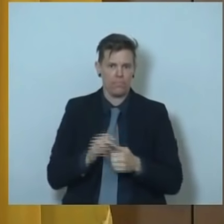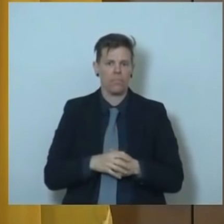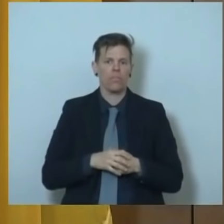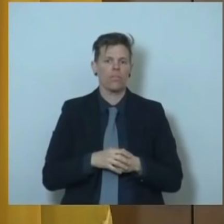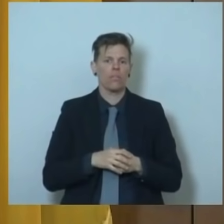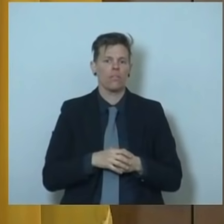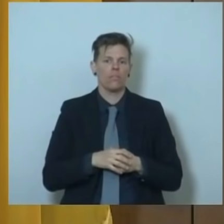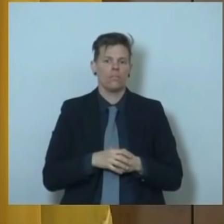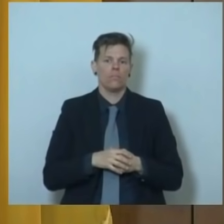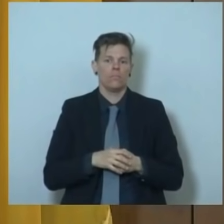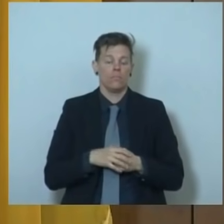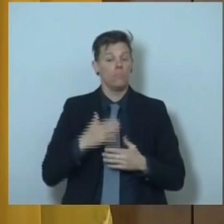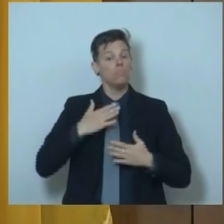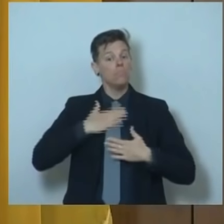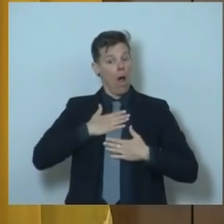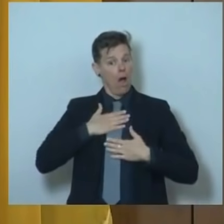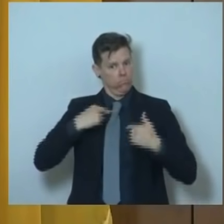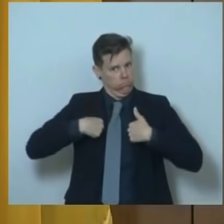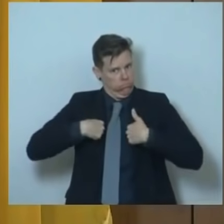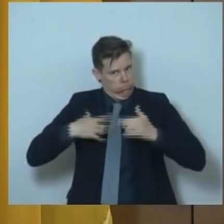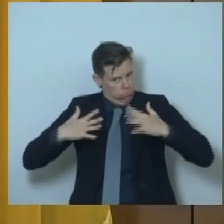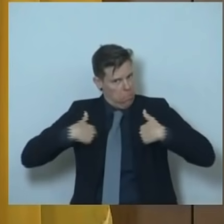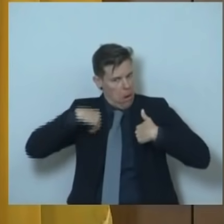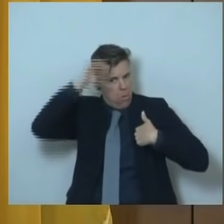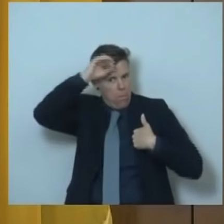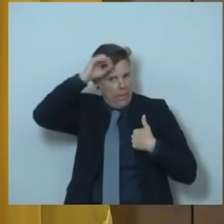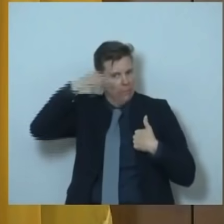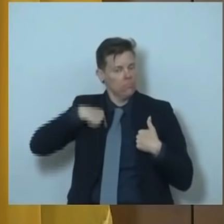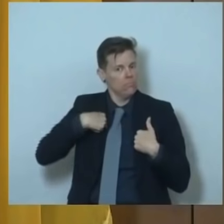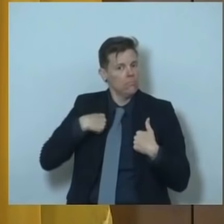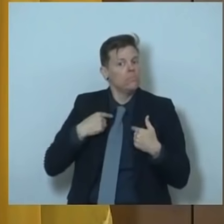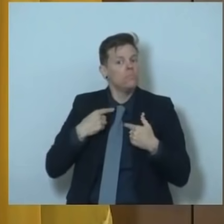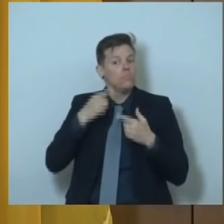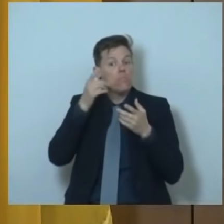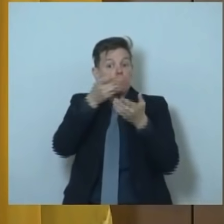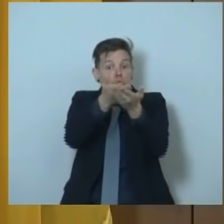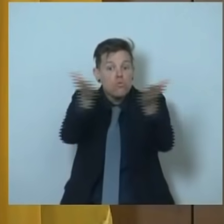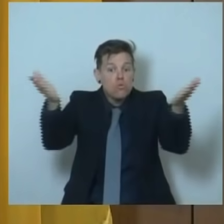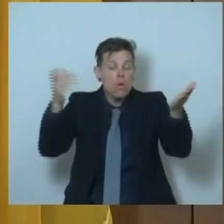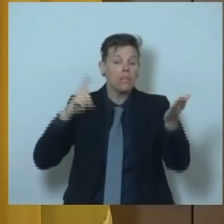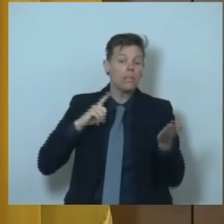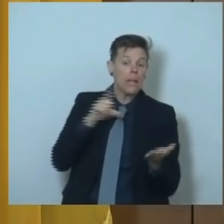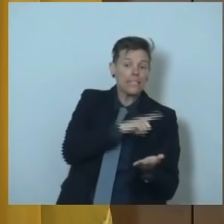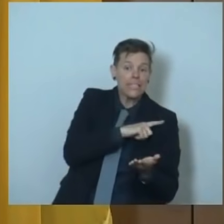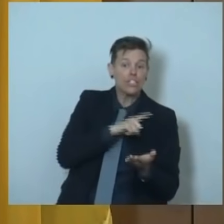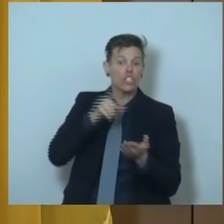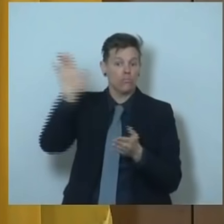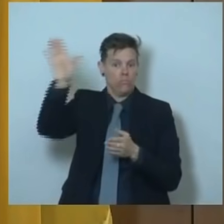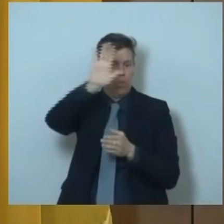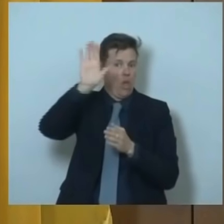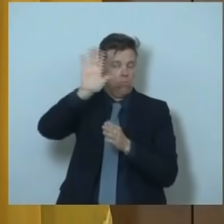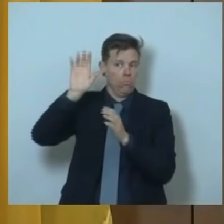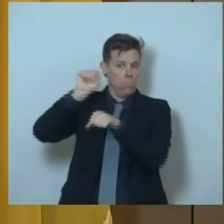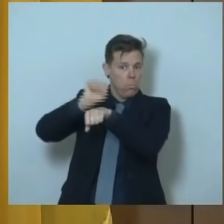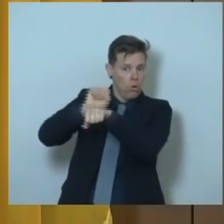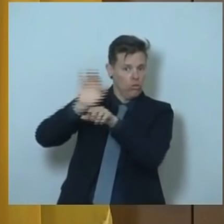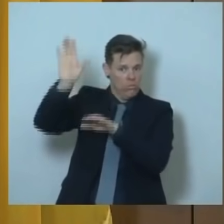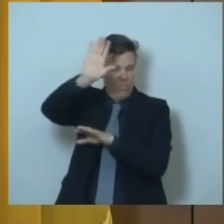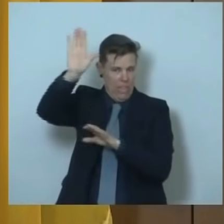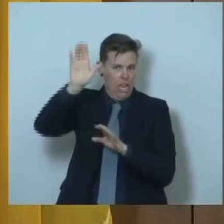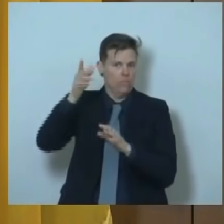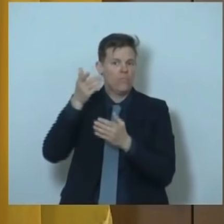and it's one opinion, and it's going to take policymakers, that's the legislature, who are the appropriators, to really think